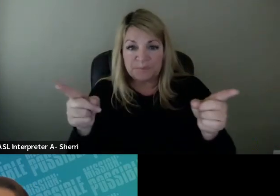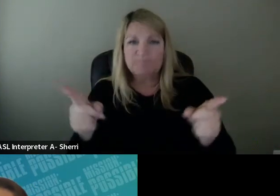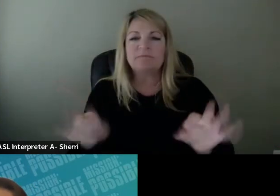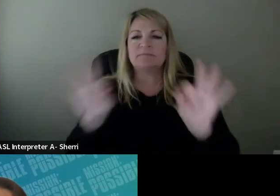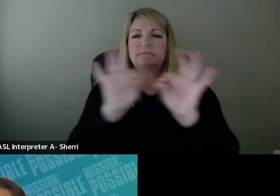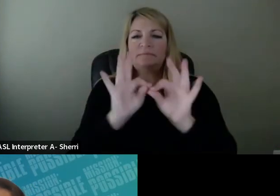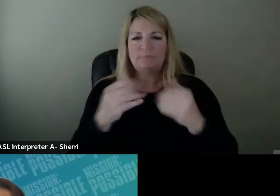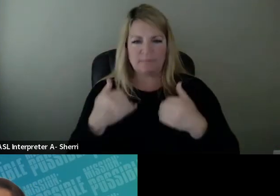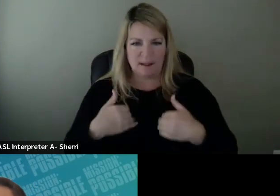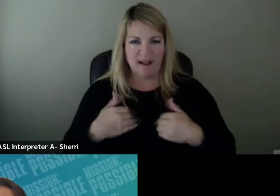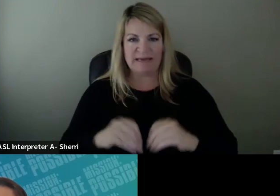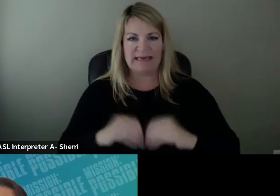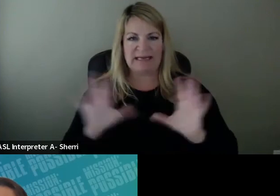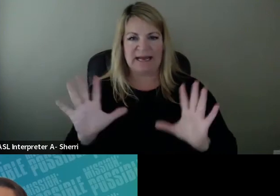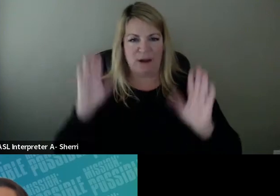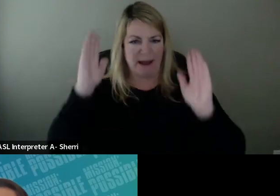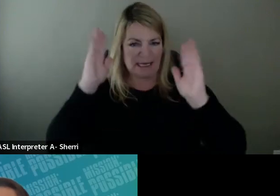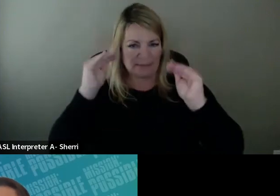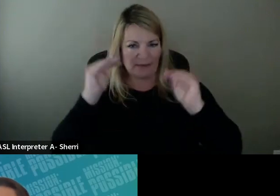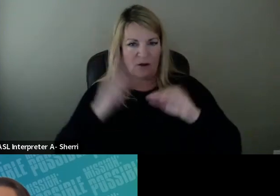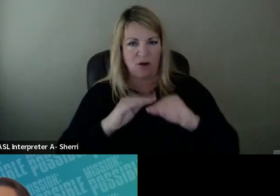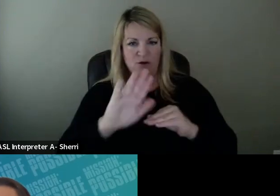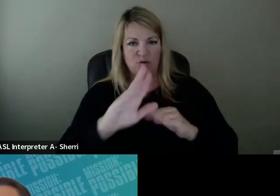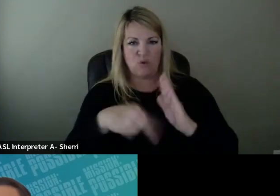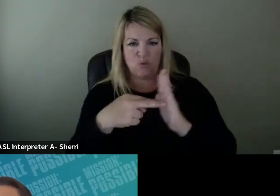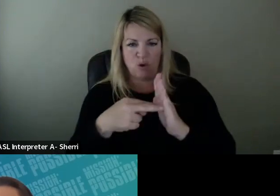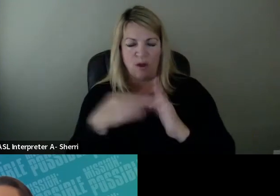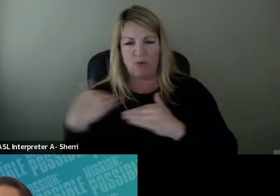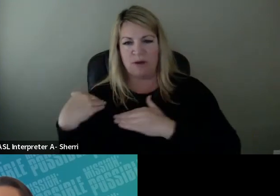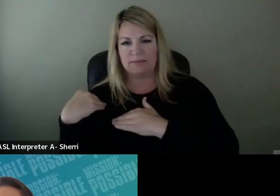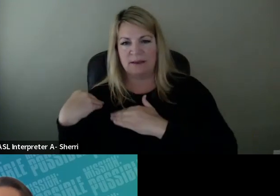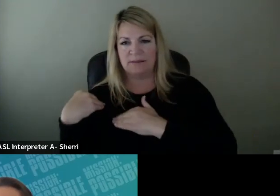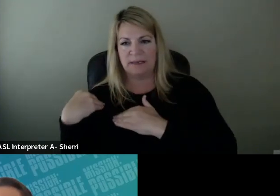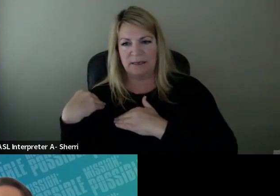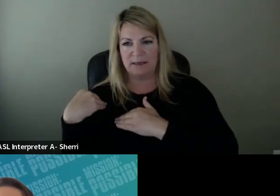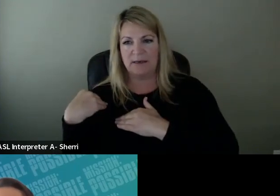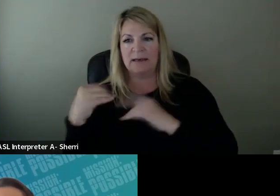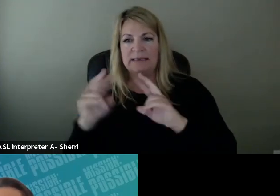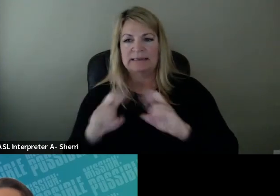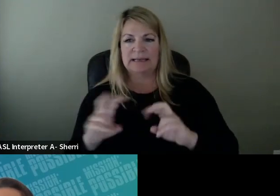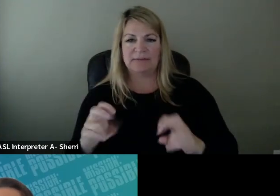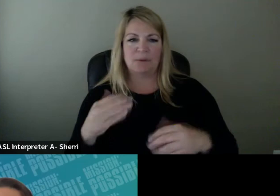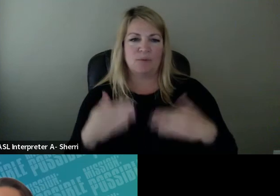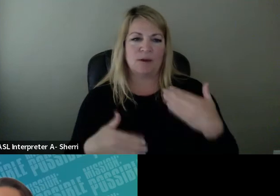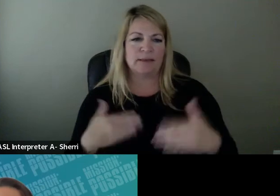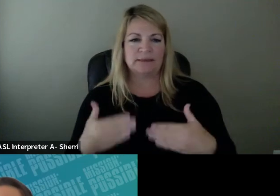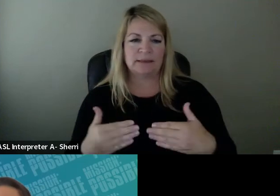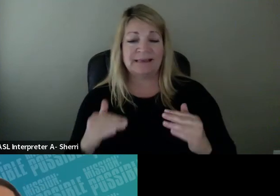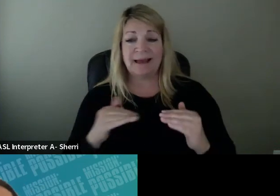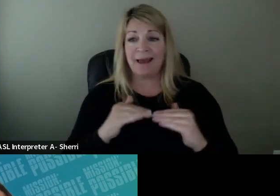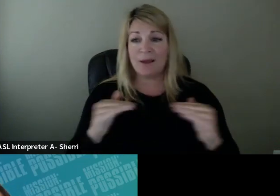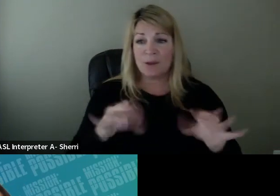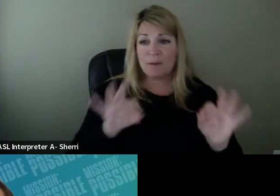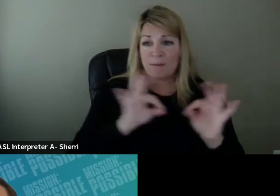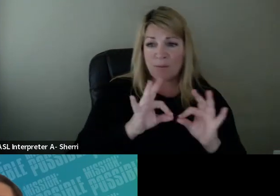to have clear expectations on the roles and responsibilities in the assessment process. Equally important is